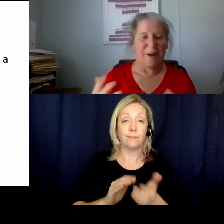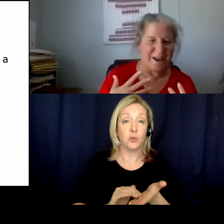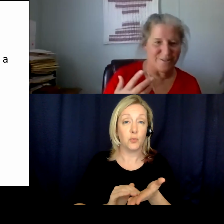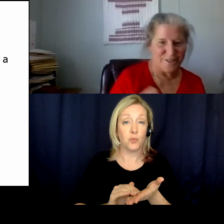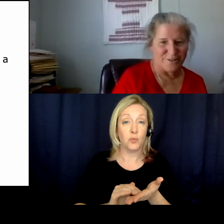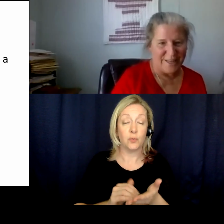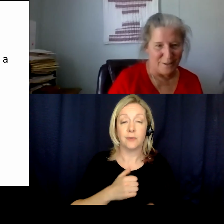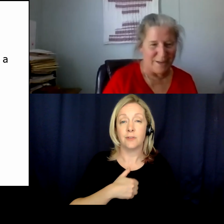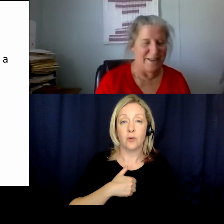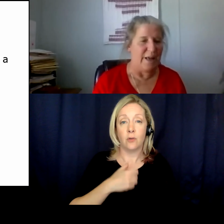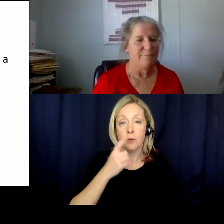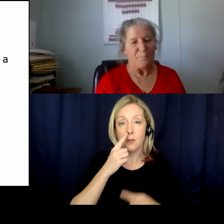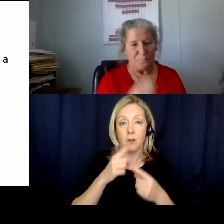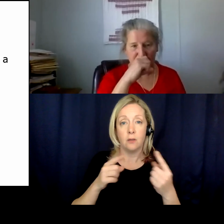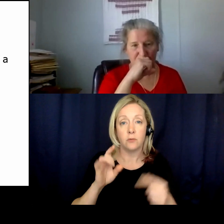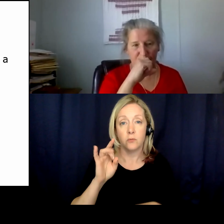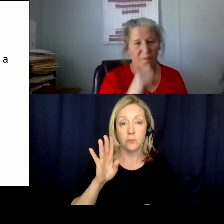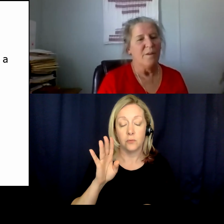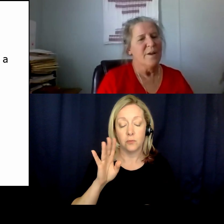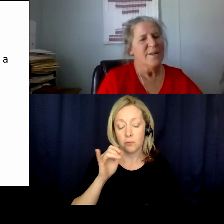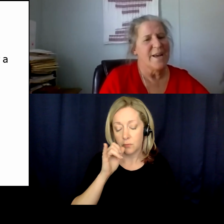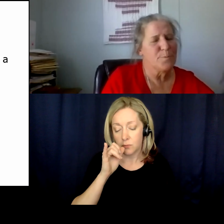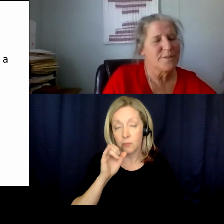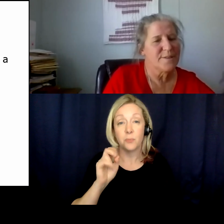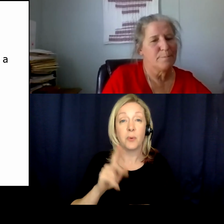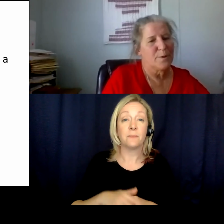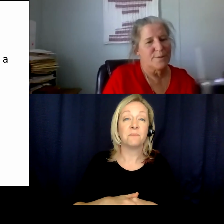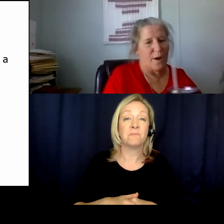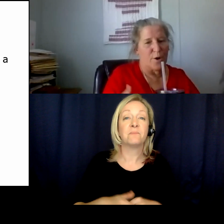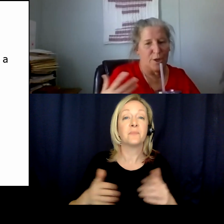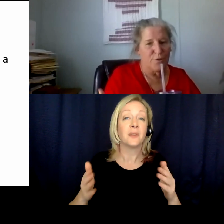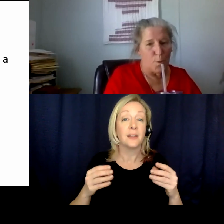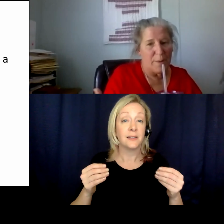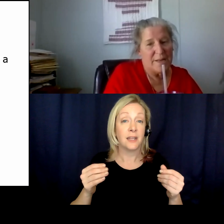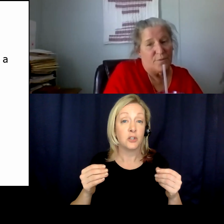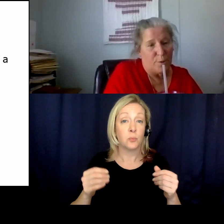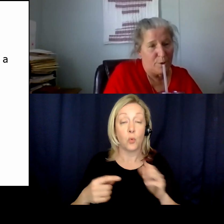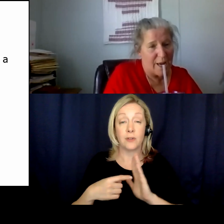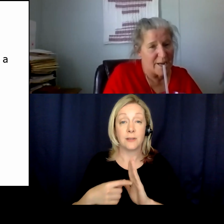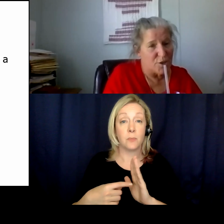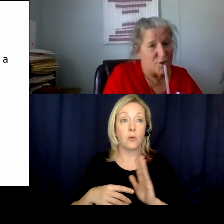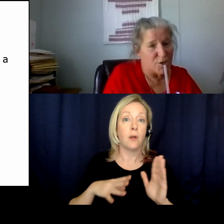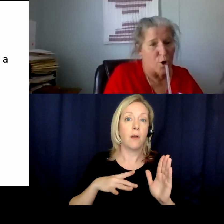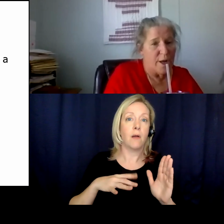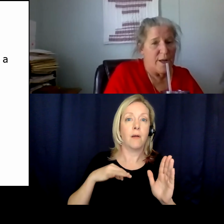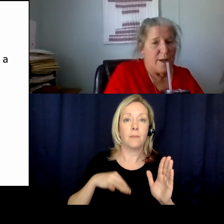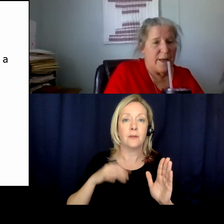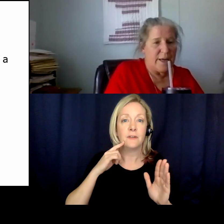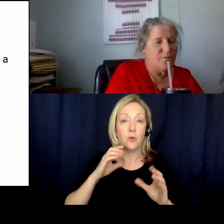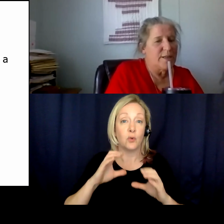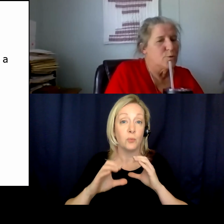Sorry, my allergies are killing me today. Tangible symbols are useful means of communication